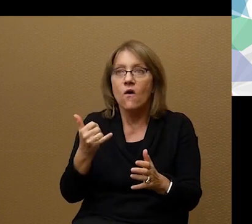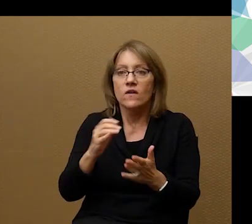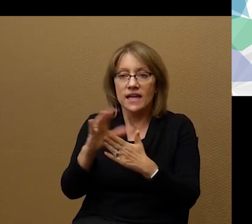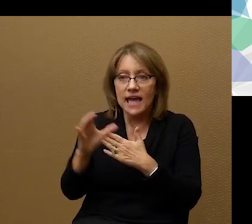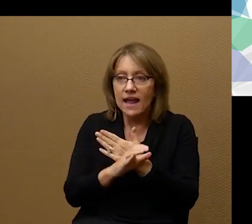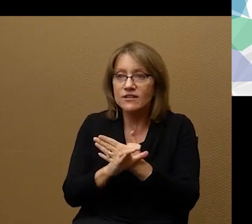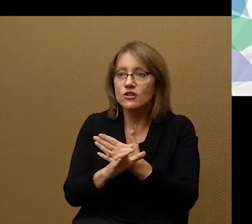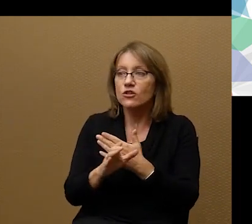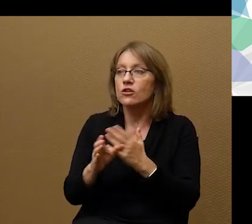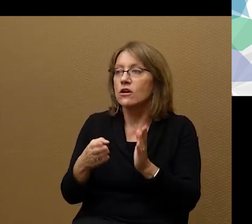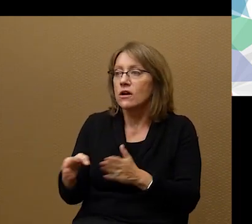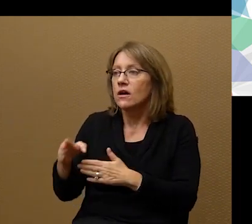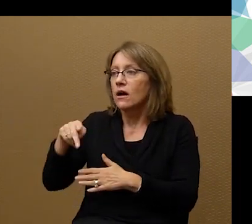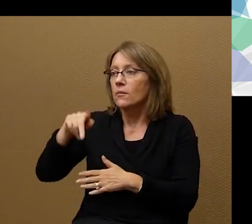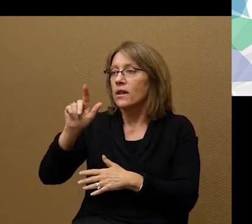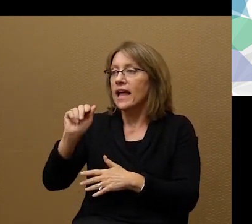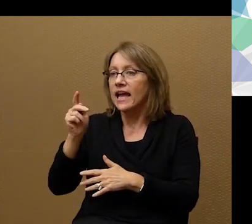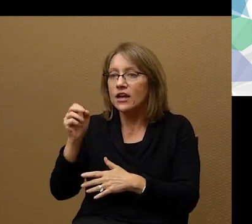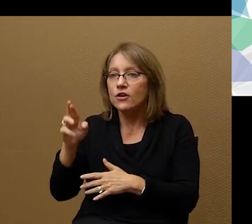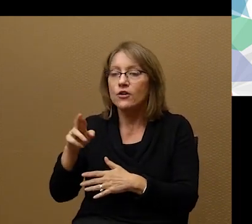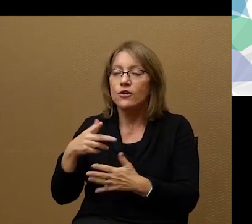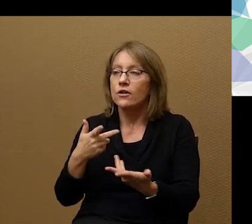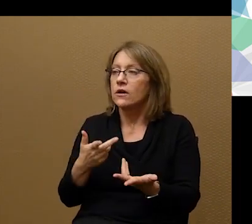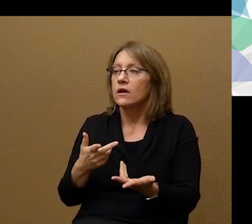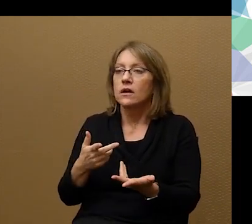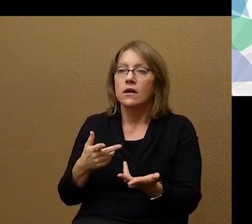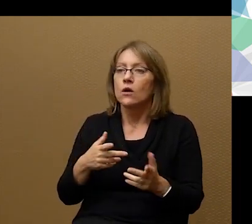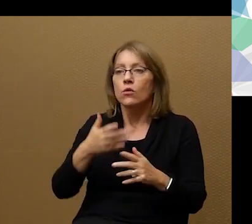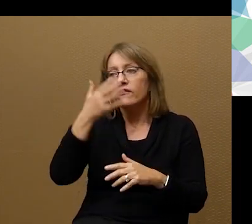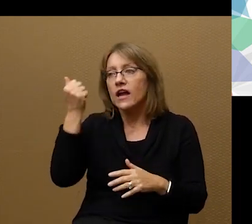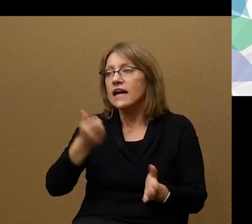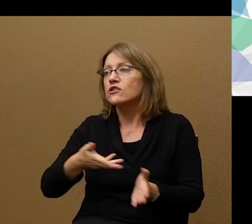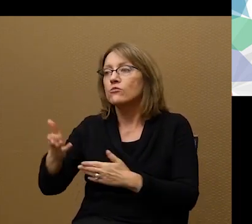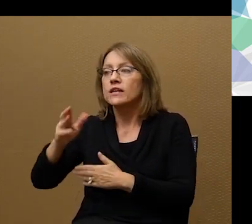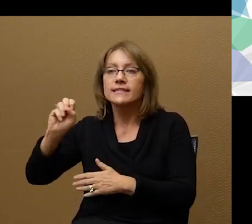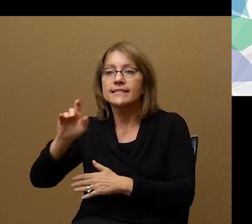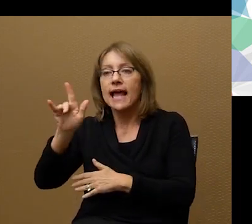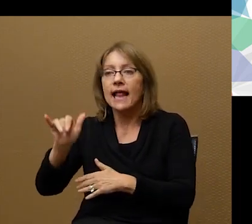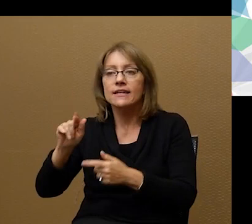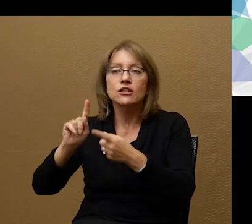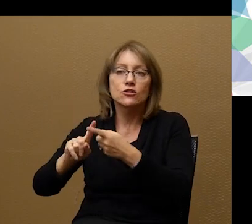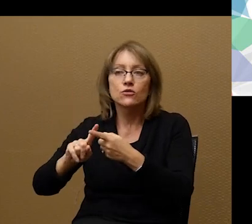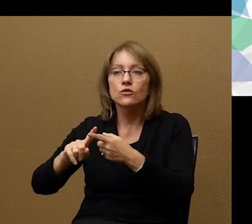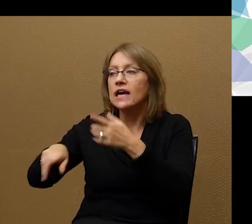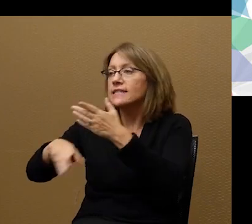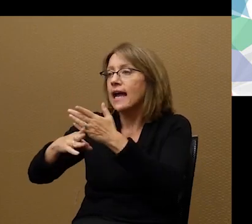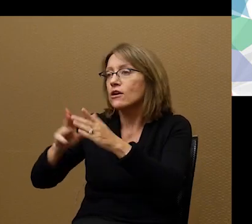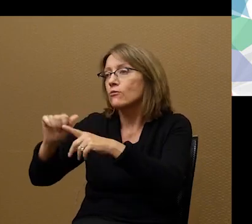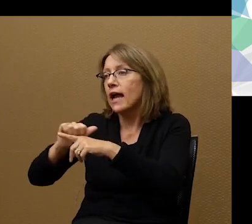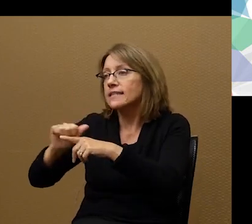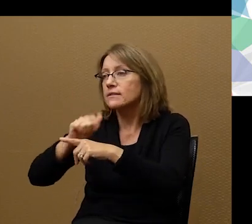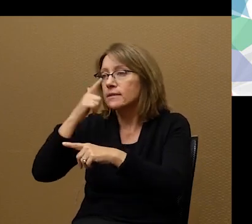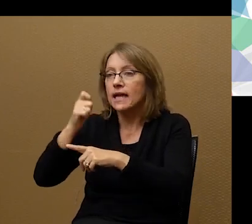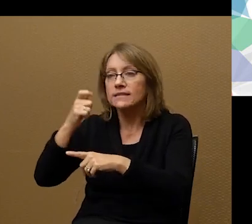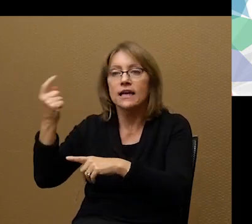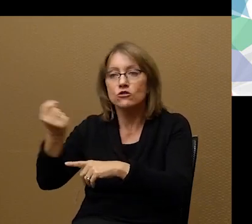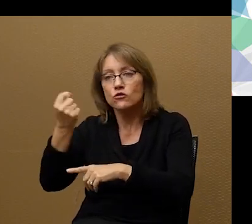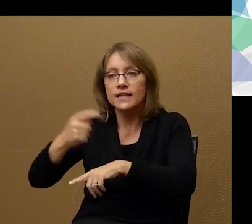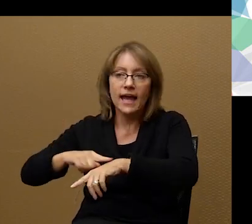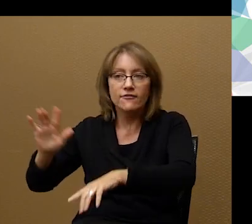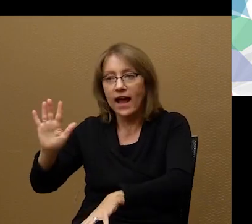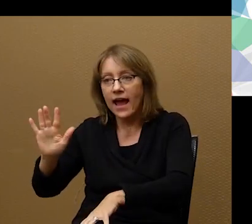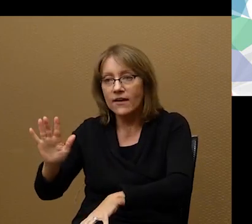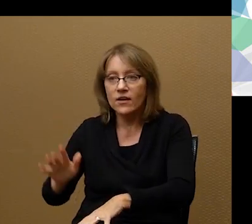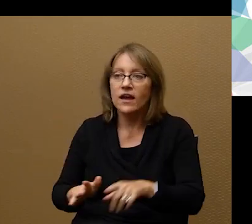calendars, or we wouldn't bring Sally to soccer practice because we forgot that it was on Tuesdays at 5. The kids strive